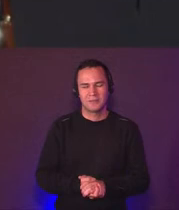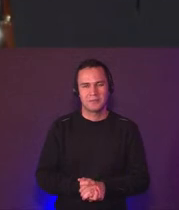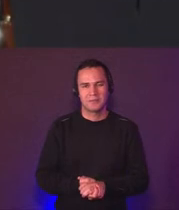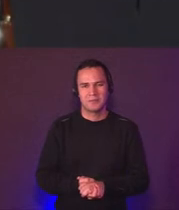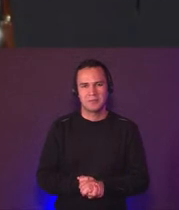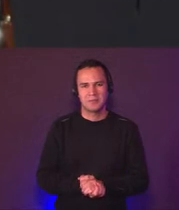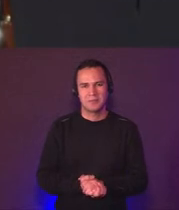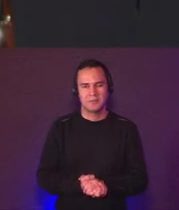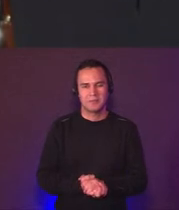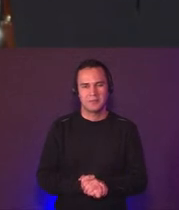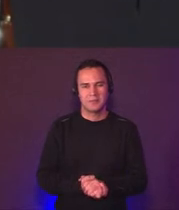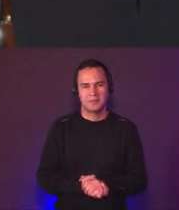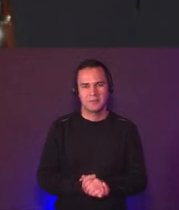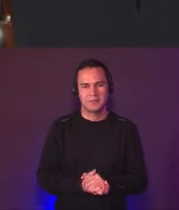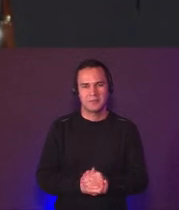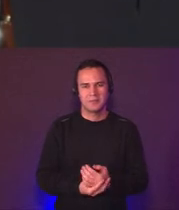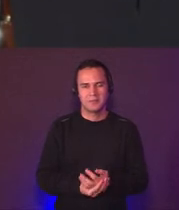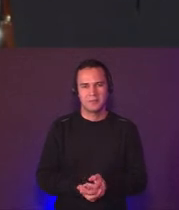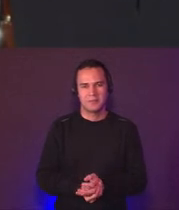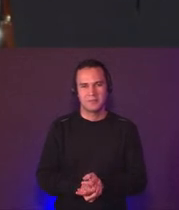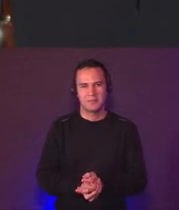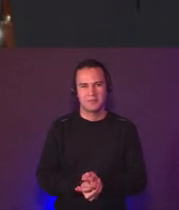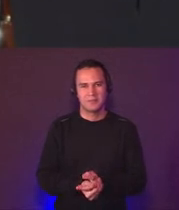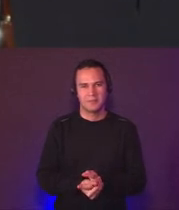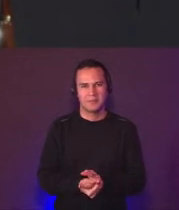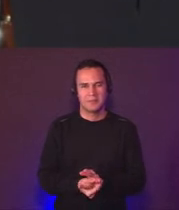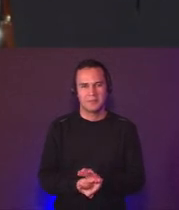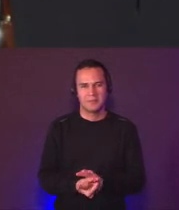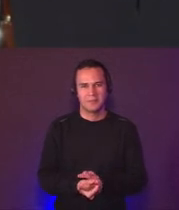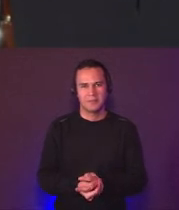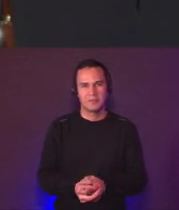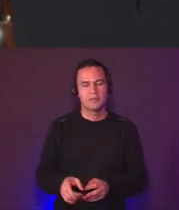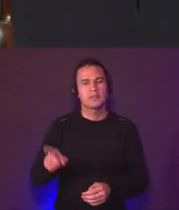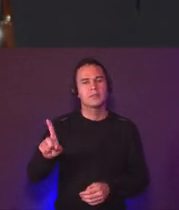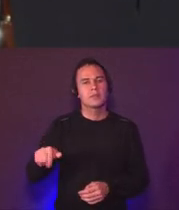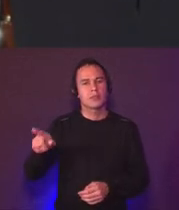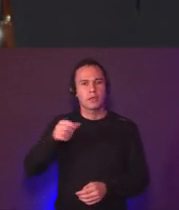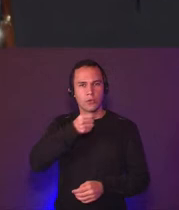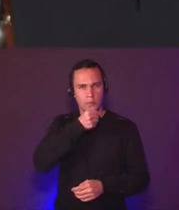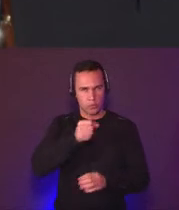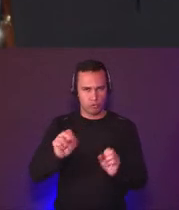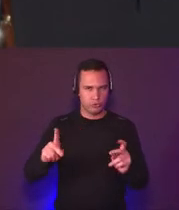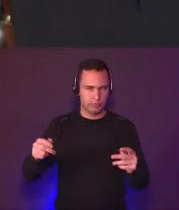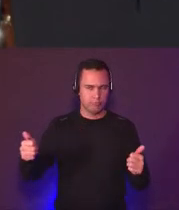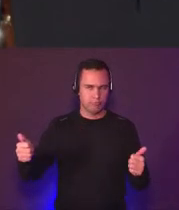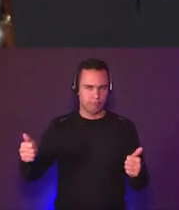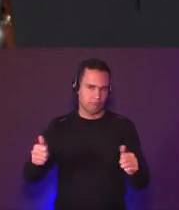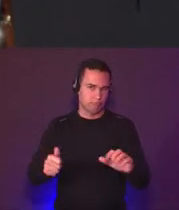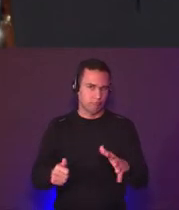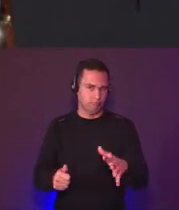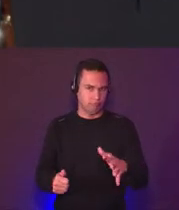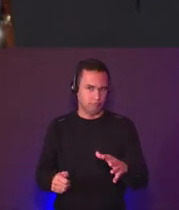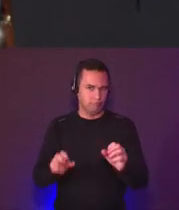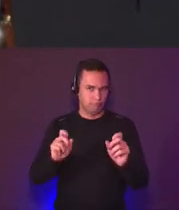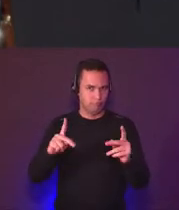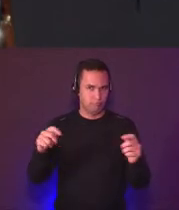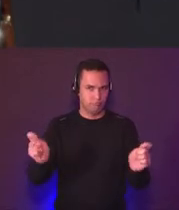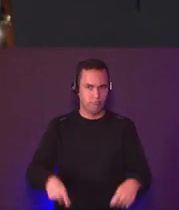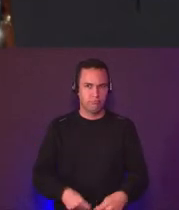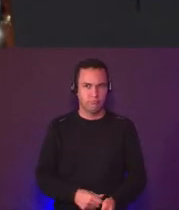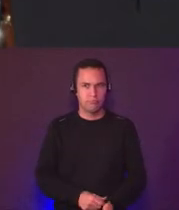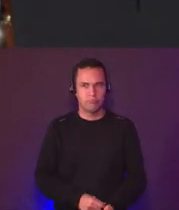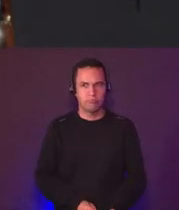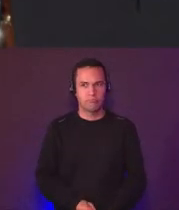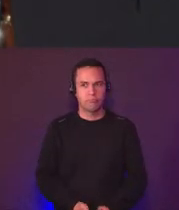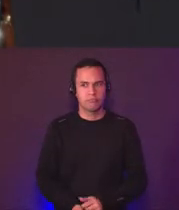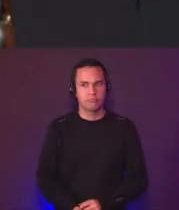Yes. Thank you. Is your mic working? I don't know, is it? Yep. Okay, so take it. Okay.